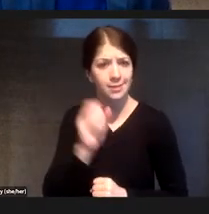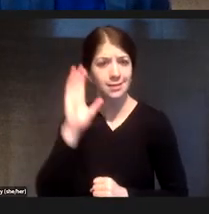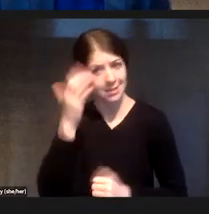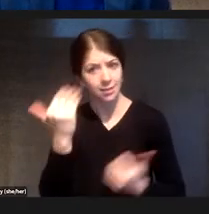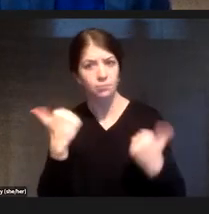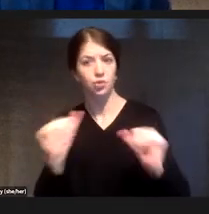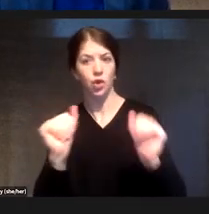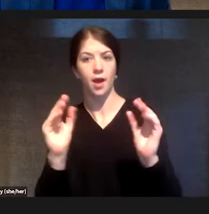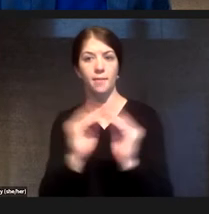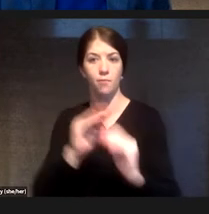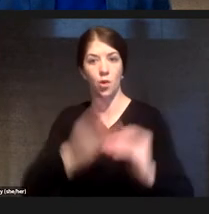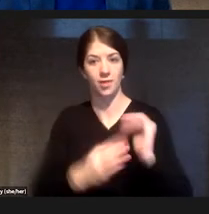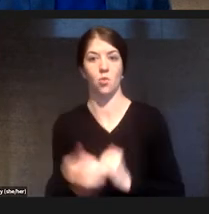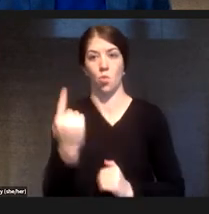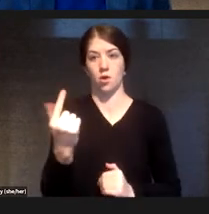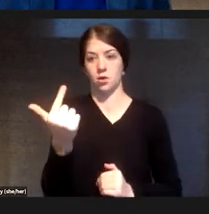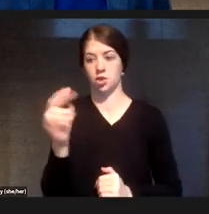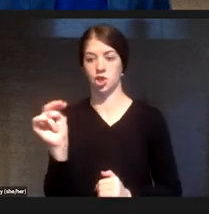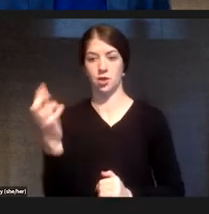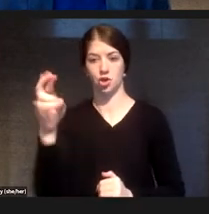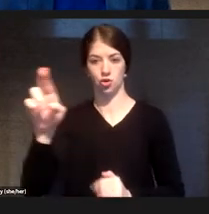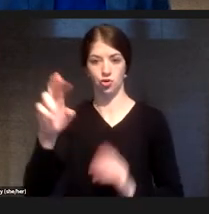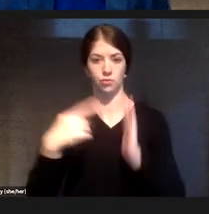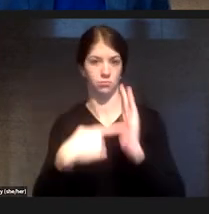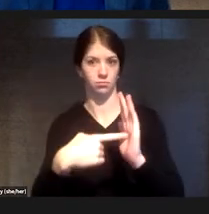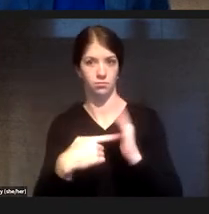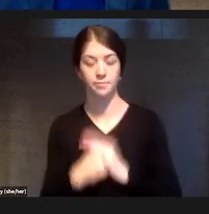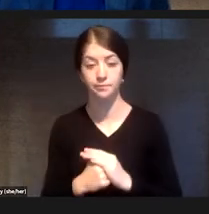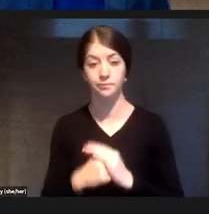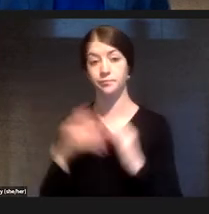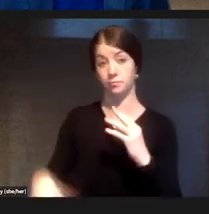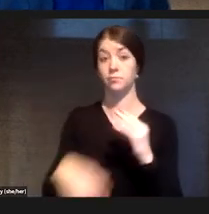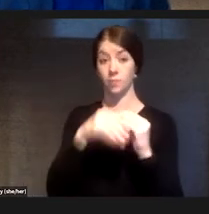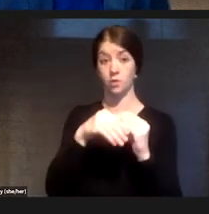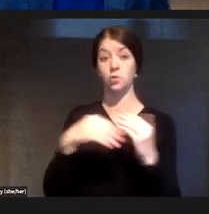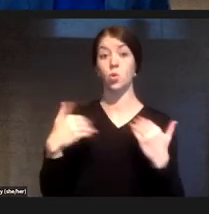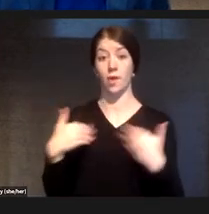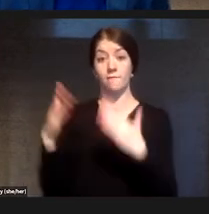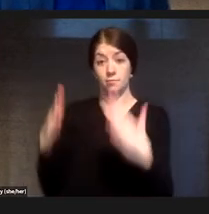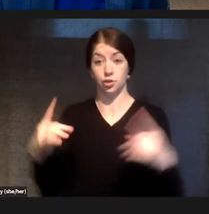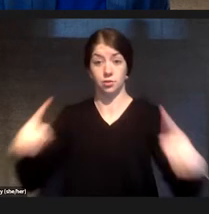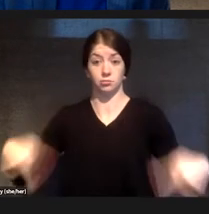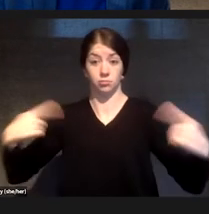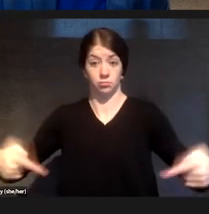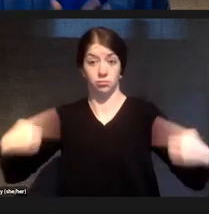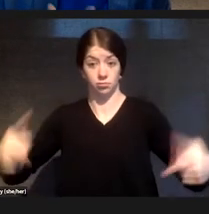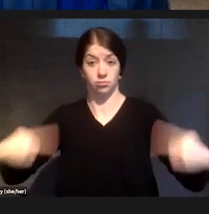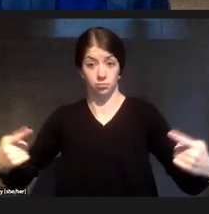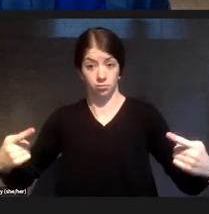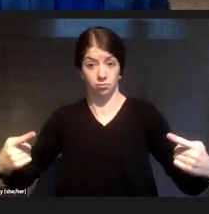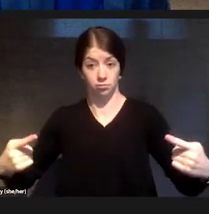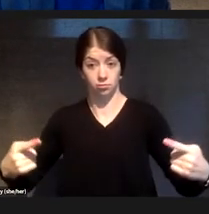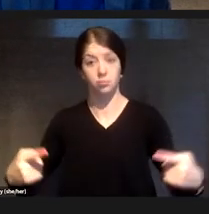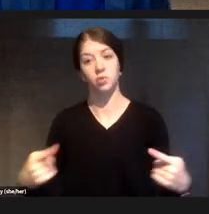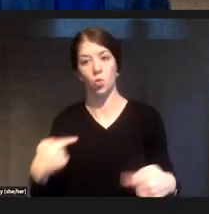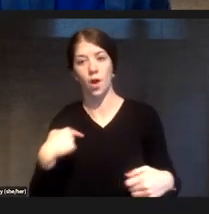than one gender represented. Additionally, there's an individual sitting in a wheelchair that I use to then say we're going to